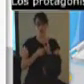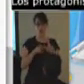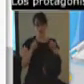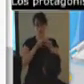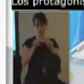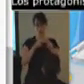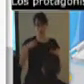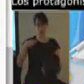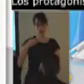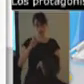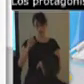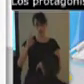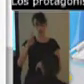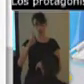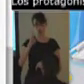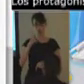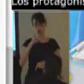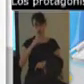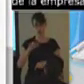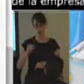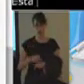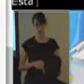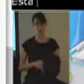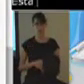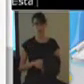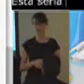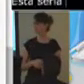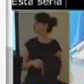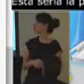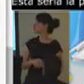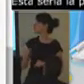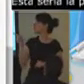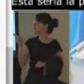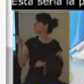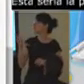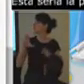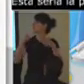And here we have a module for students